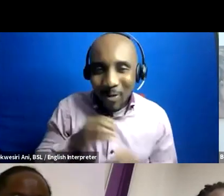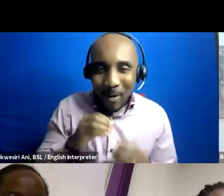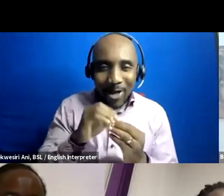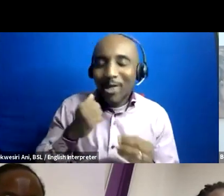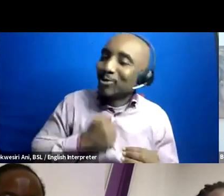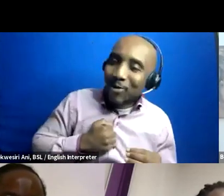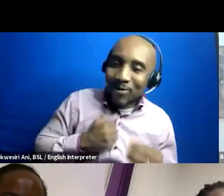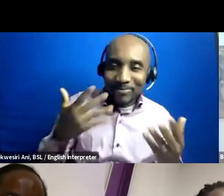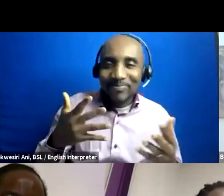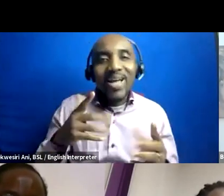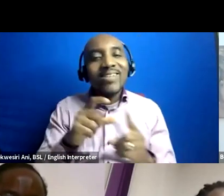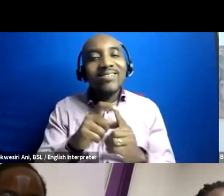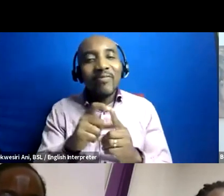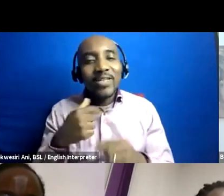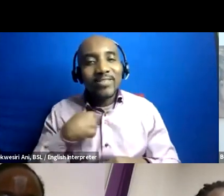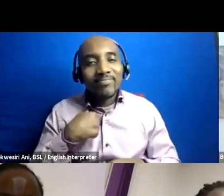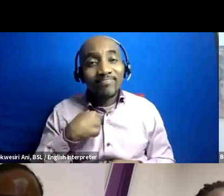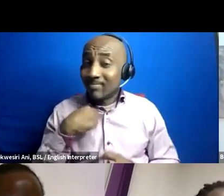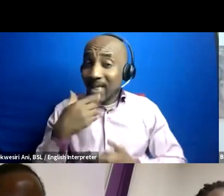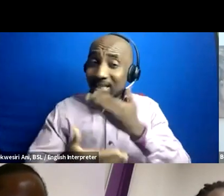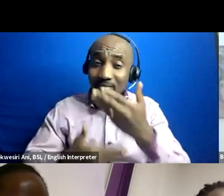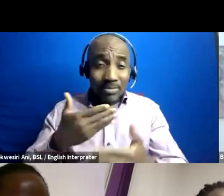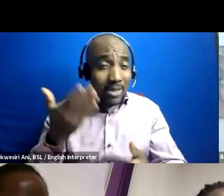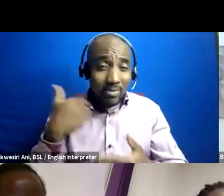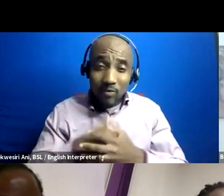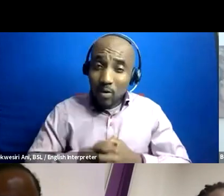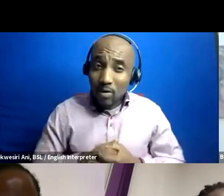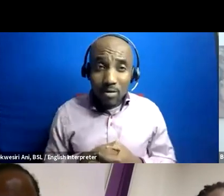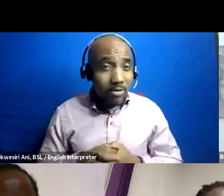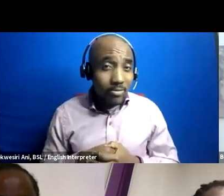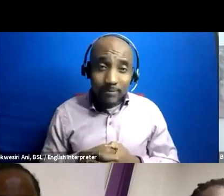well, it's only as I say, because